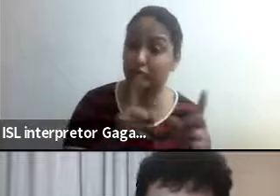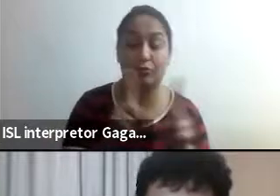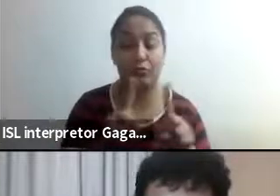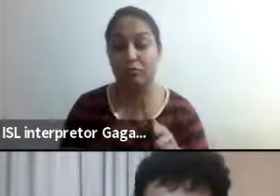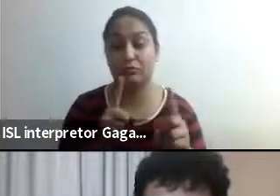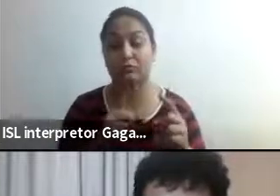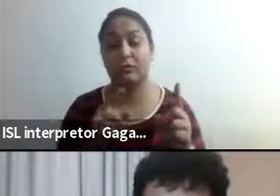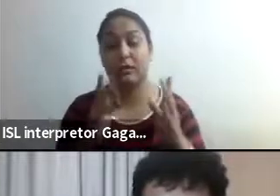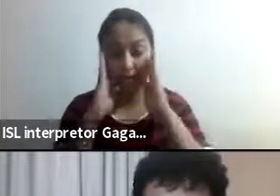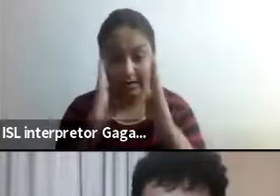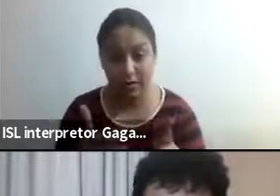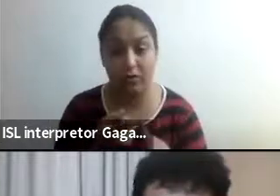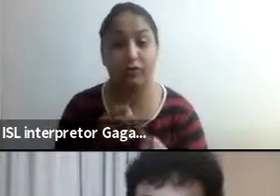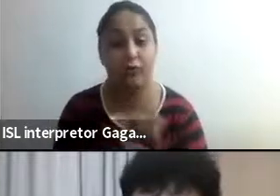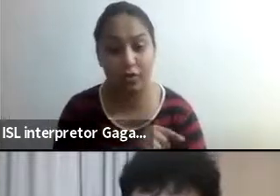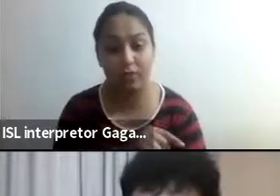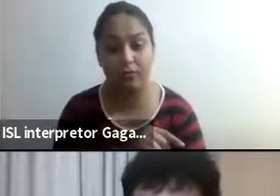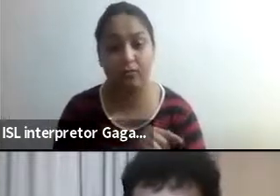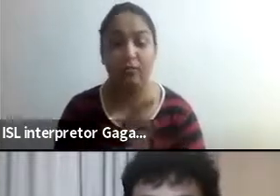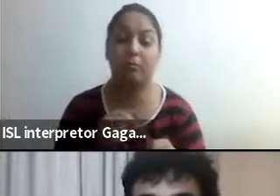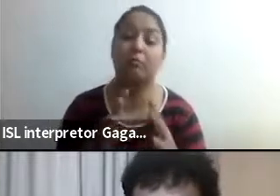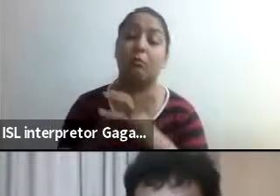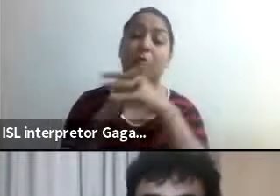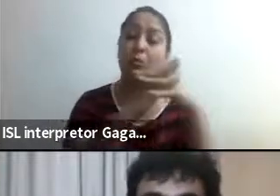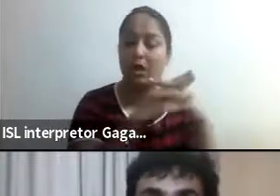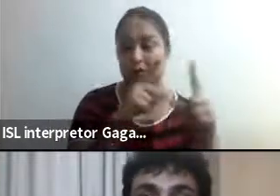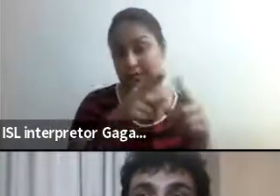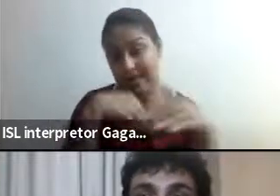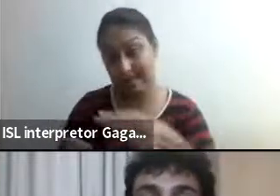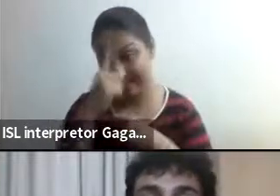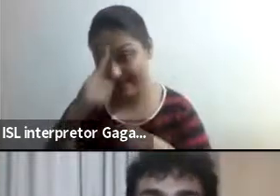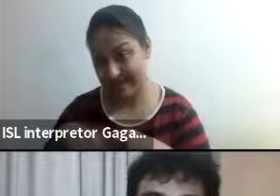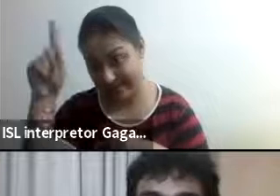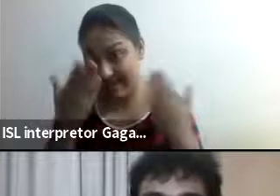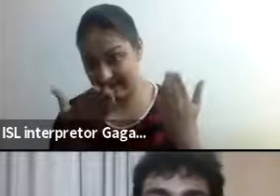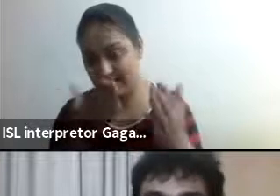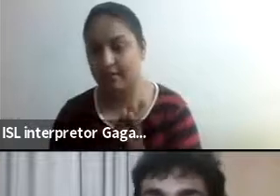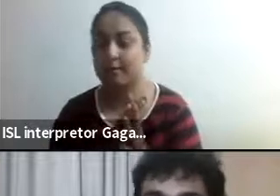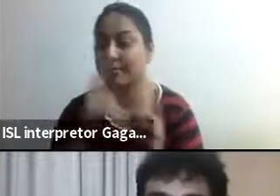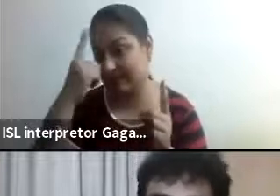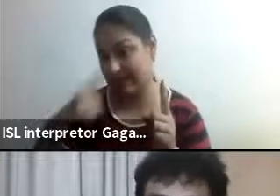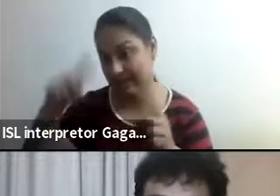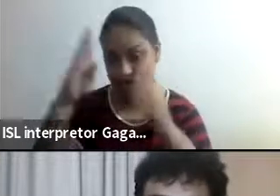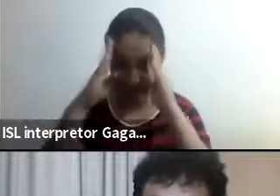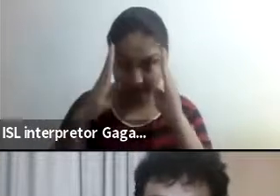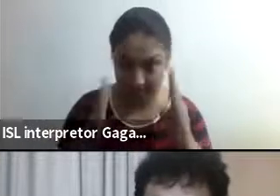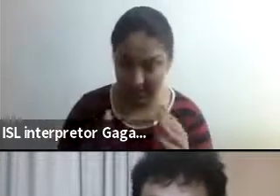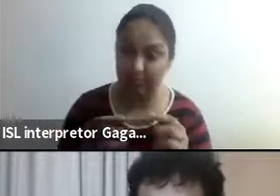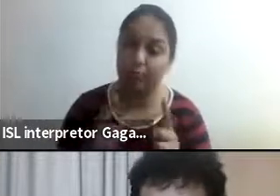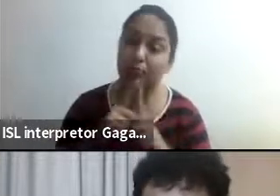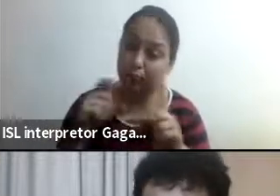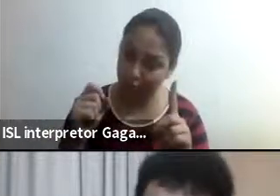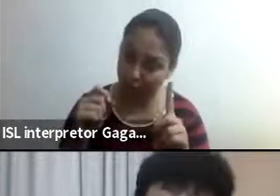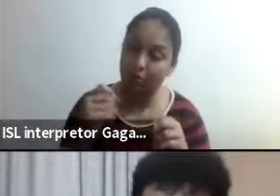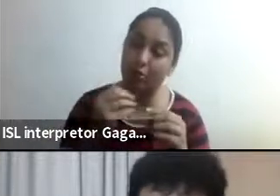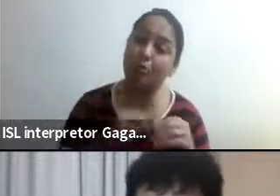directly from the West, whereas in India, the Indian mainstream does actually inherit a